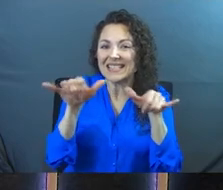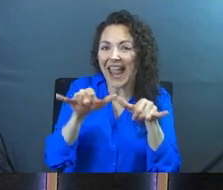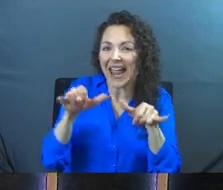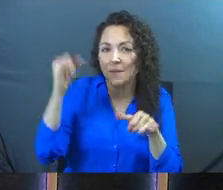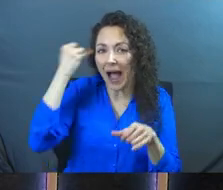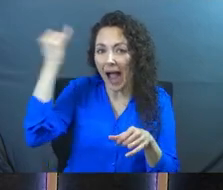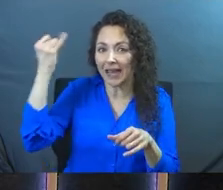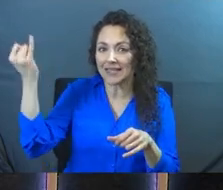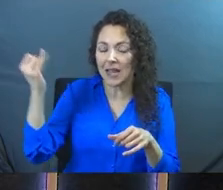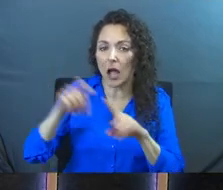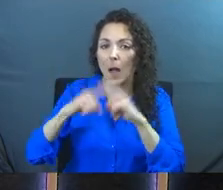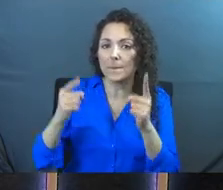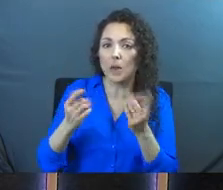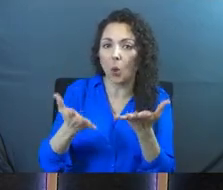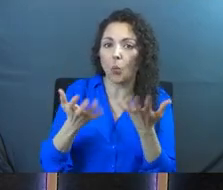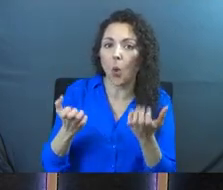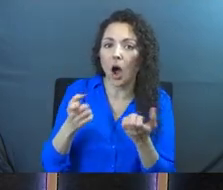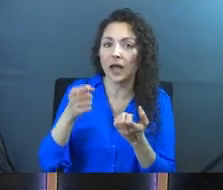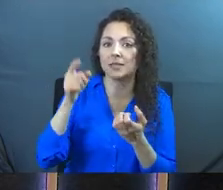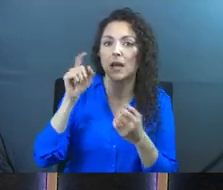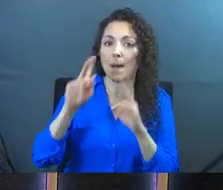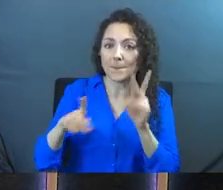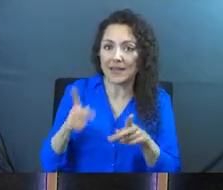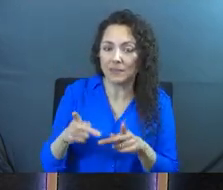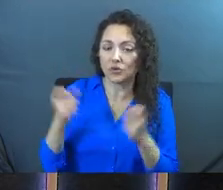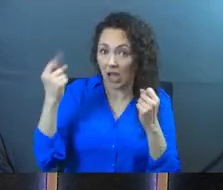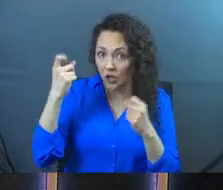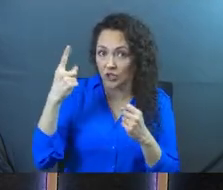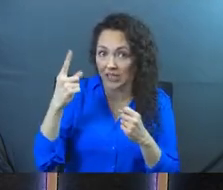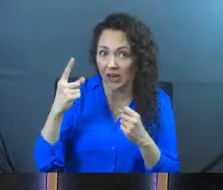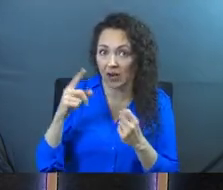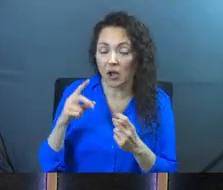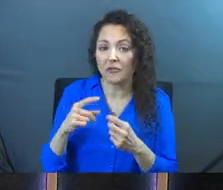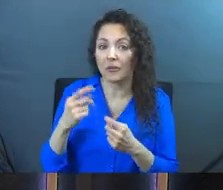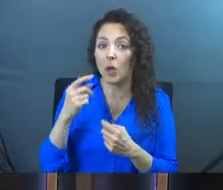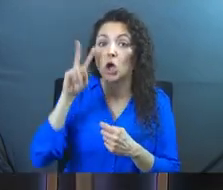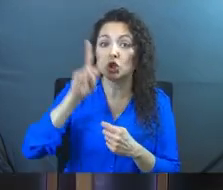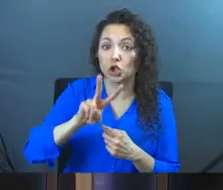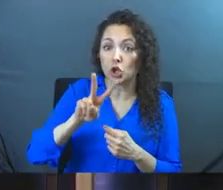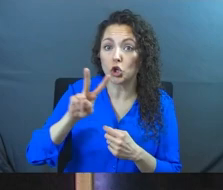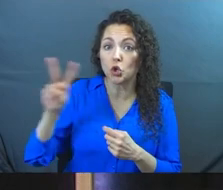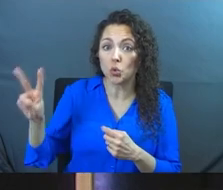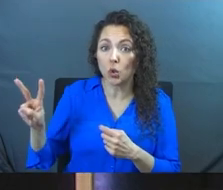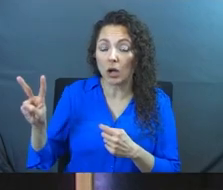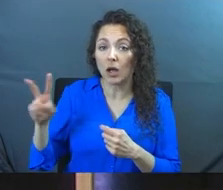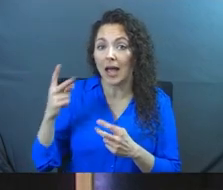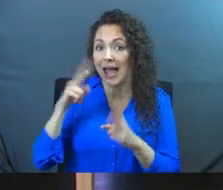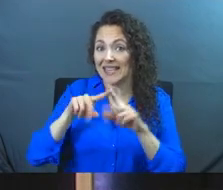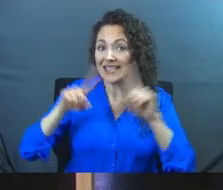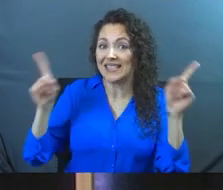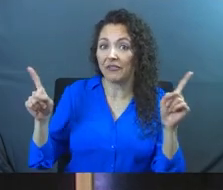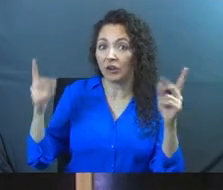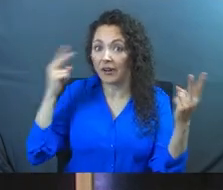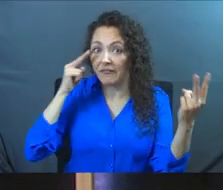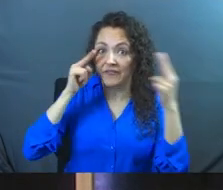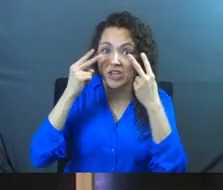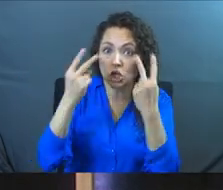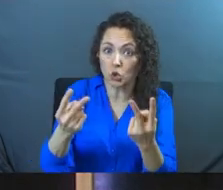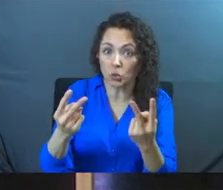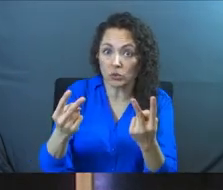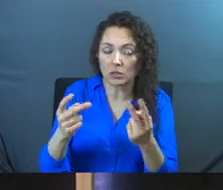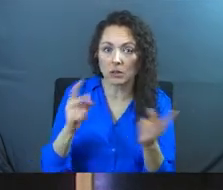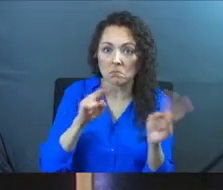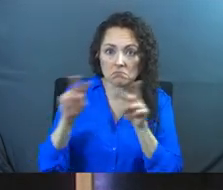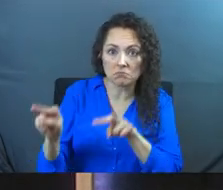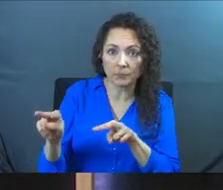possible can hear it. So he comes at it from two different angles. And so we're going to look at these two parables, and they are very quick, and they're very